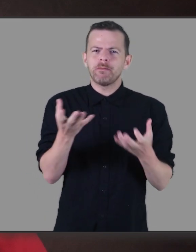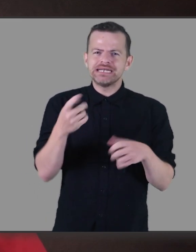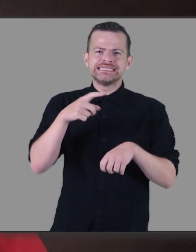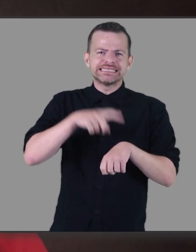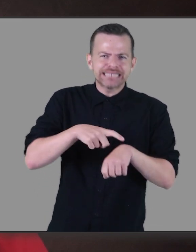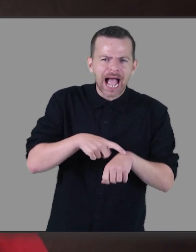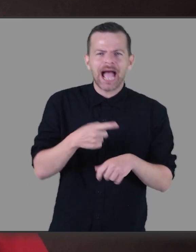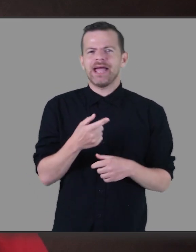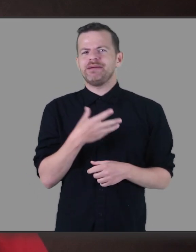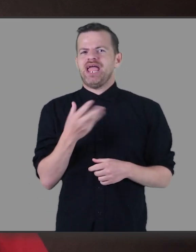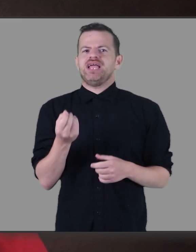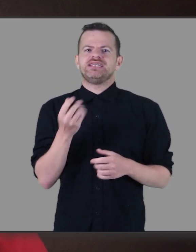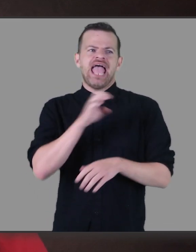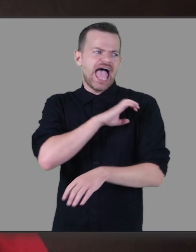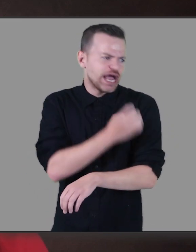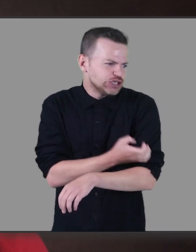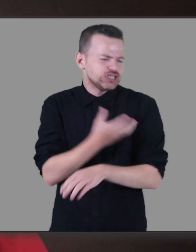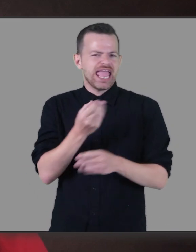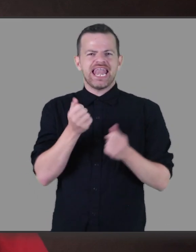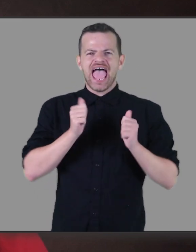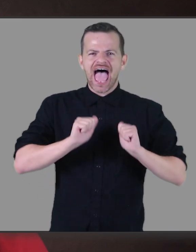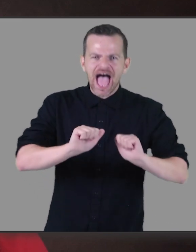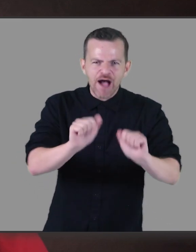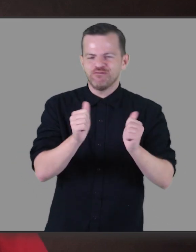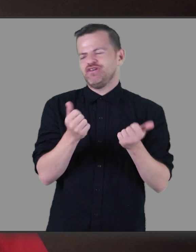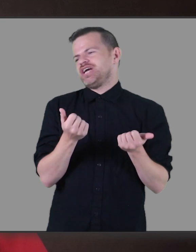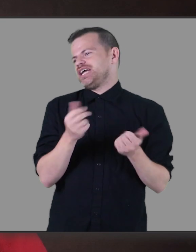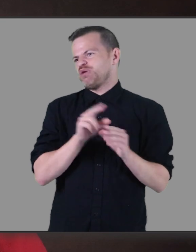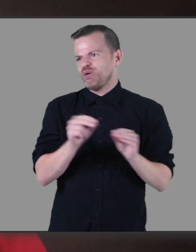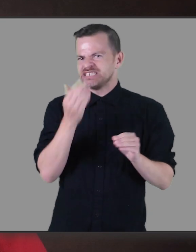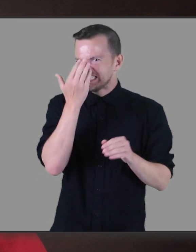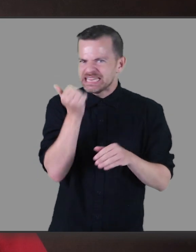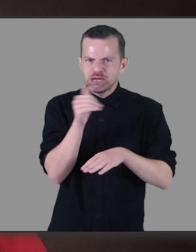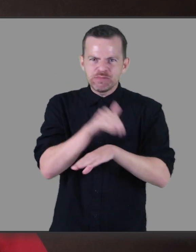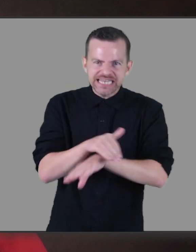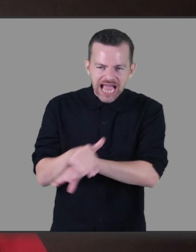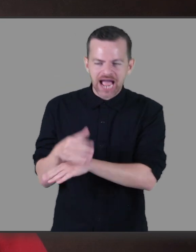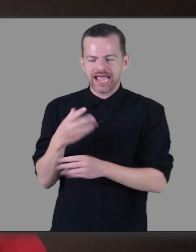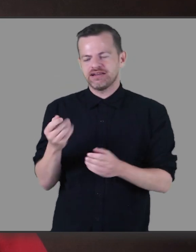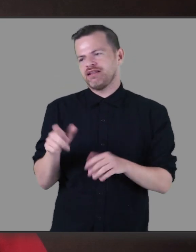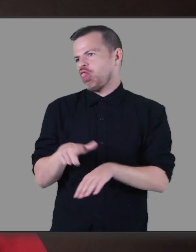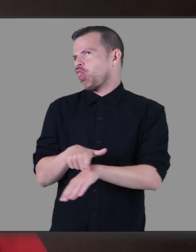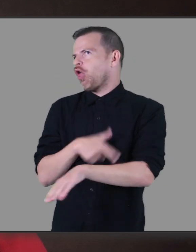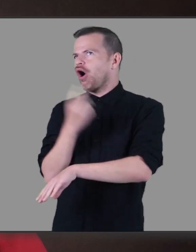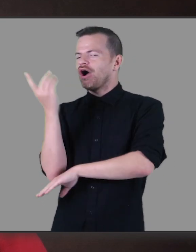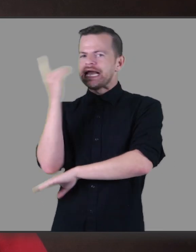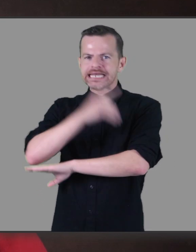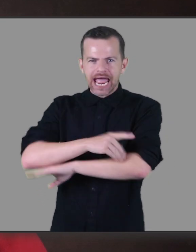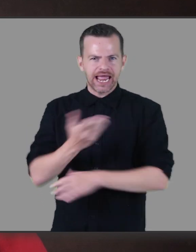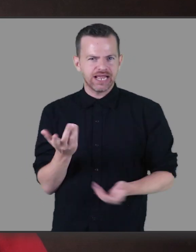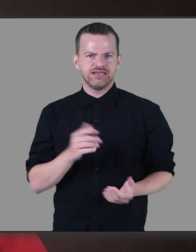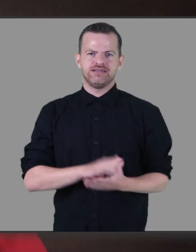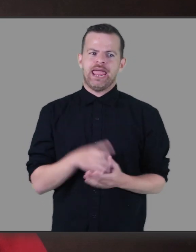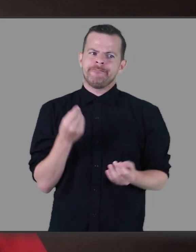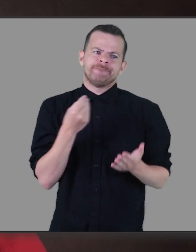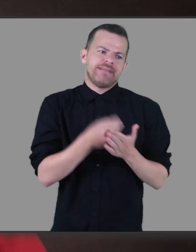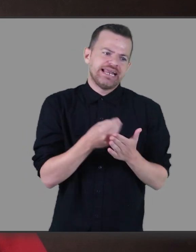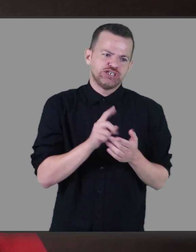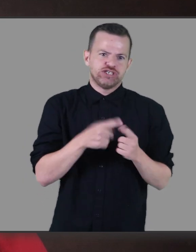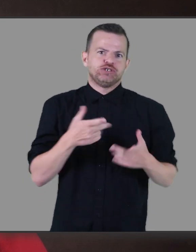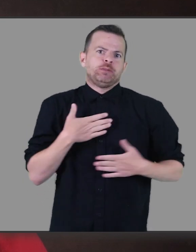when you spend so much time and energy and effort and sleepless nights and long days and money